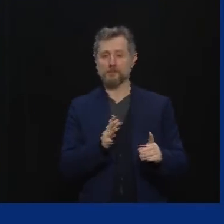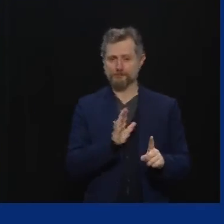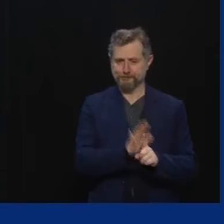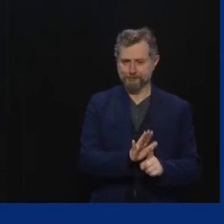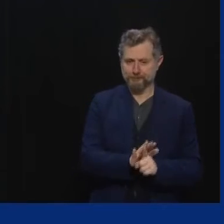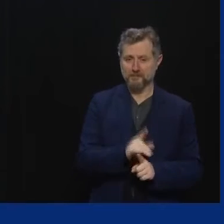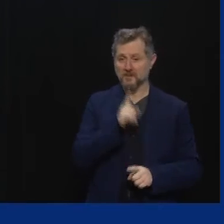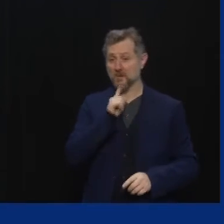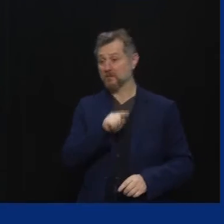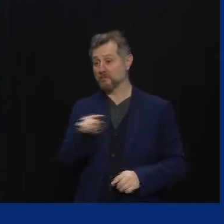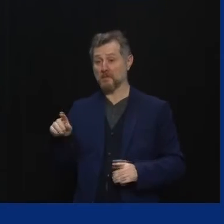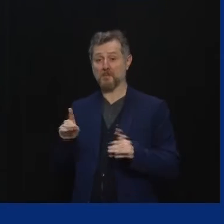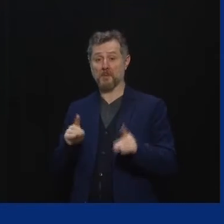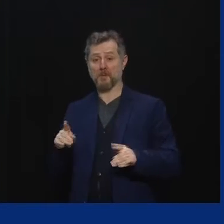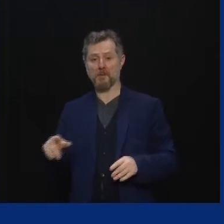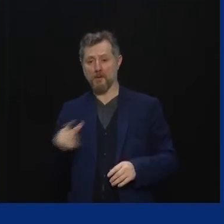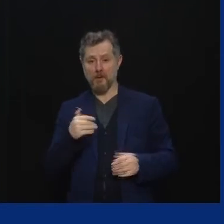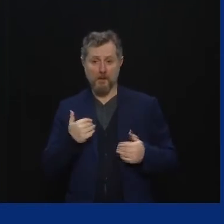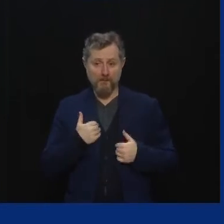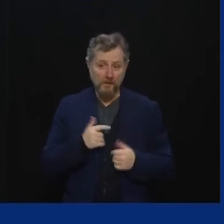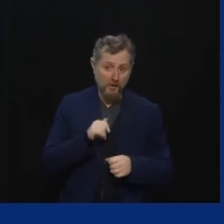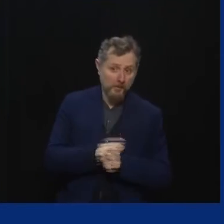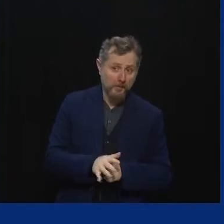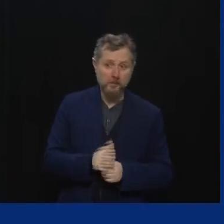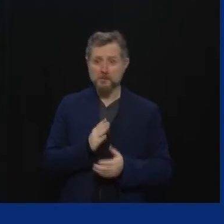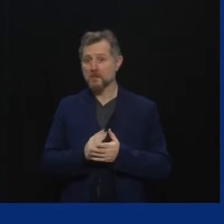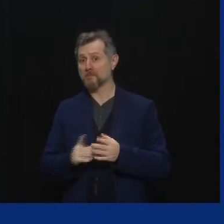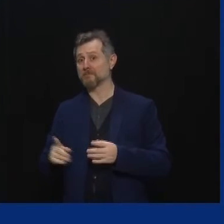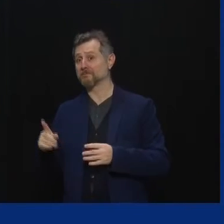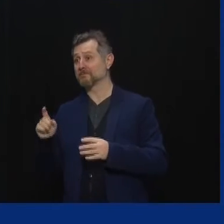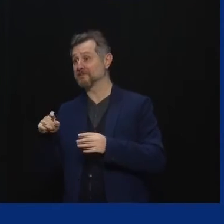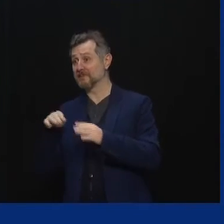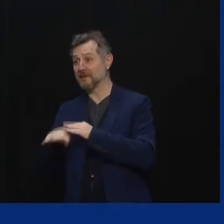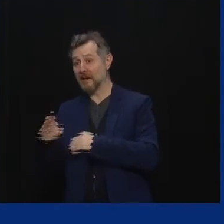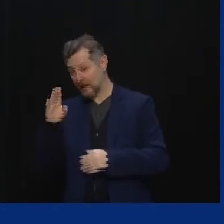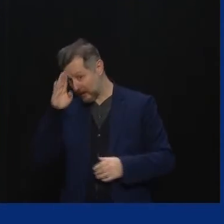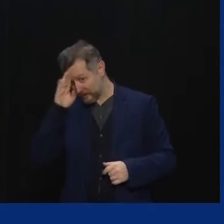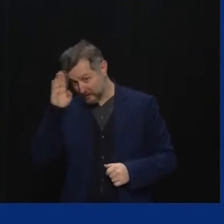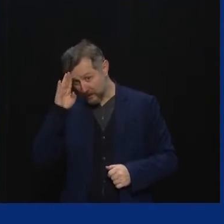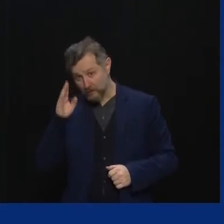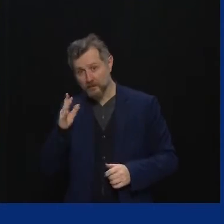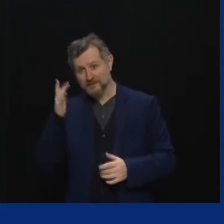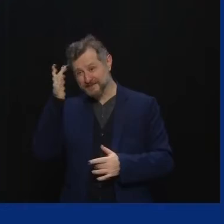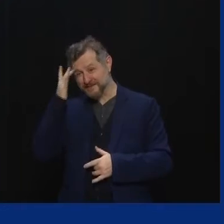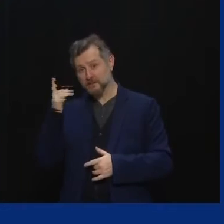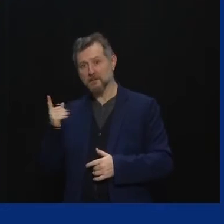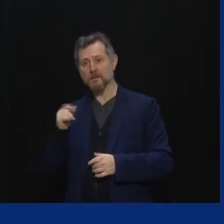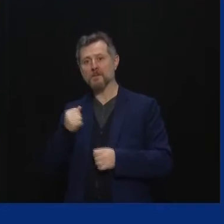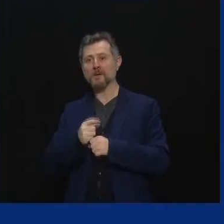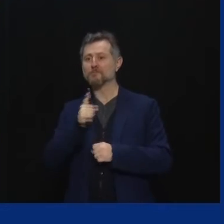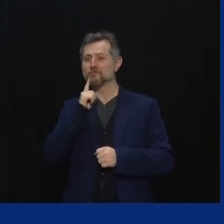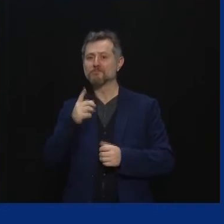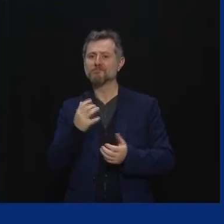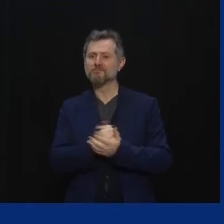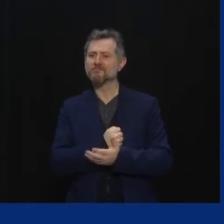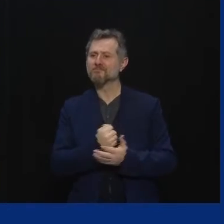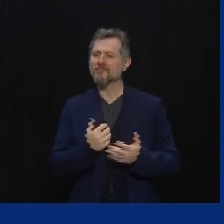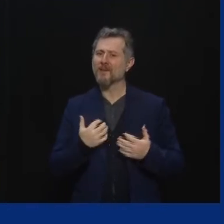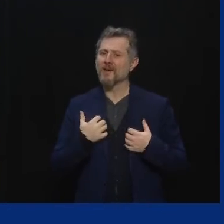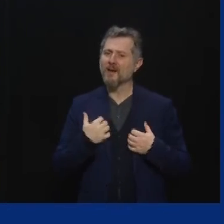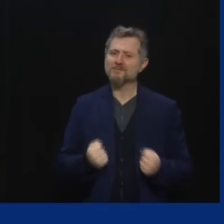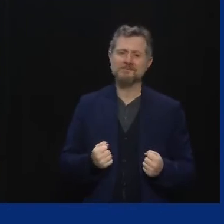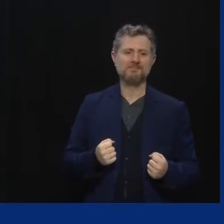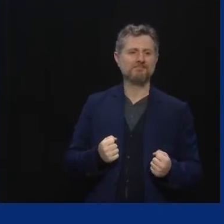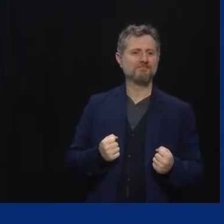another illness that requires hospitalization, have the ability to get the necessary medical attention in a healthcare facility. That is